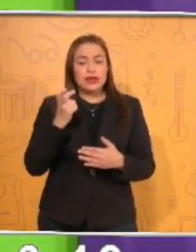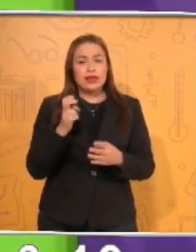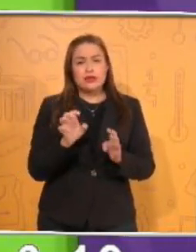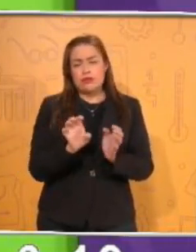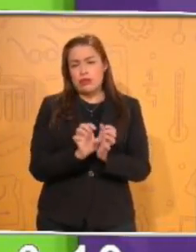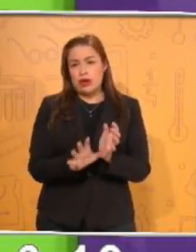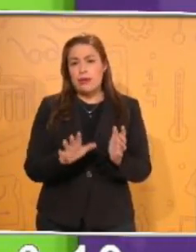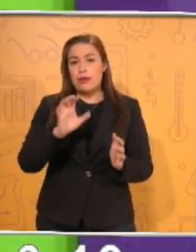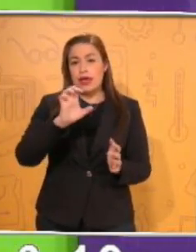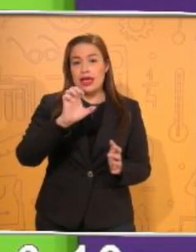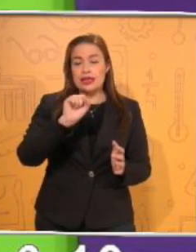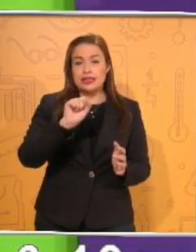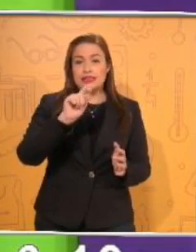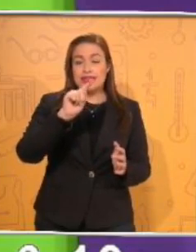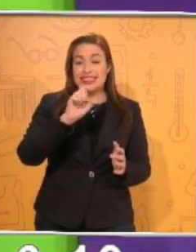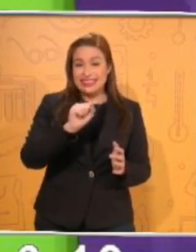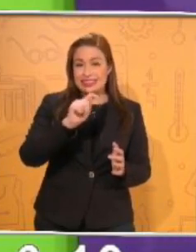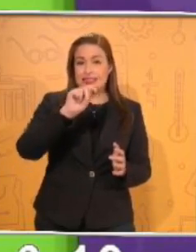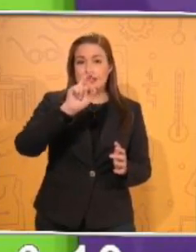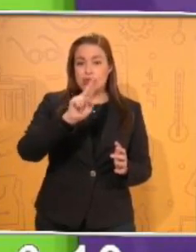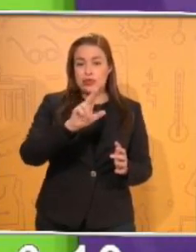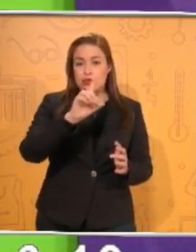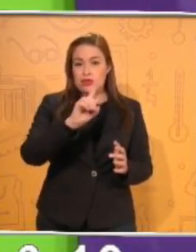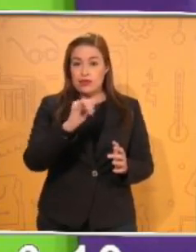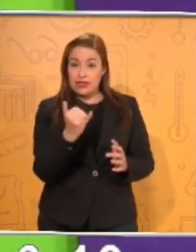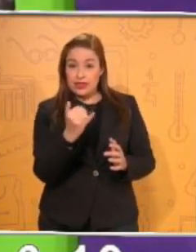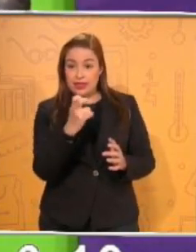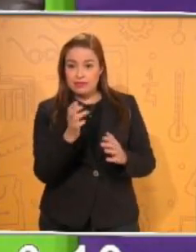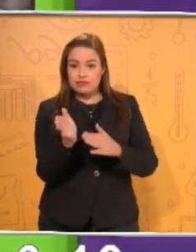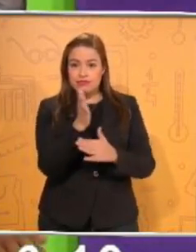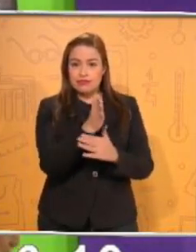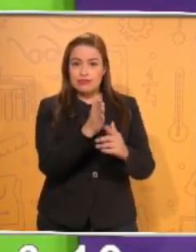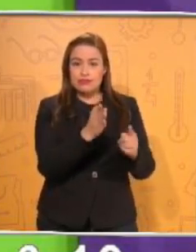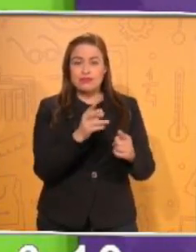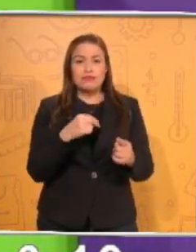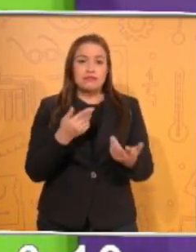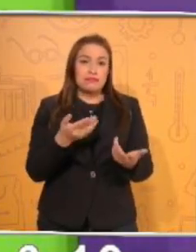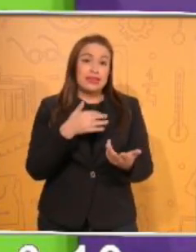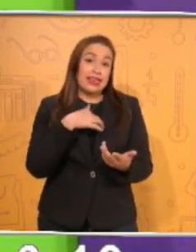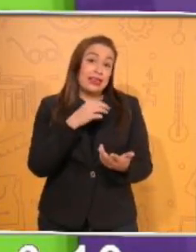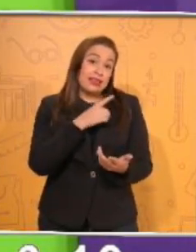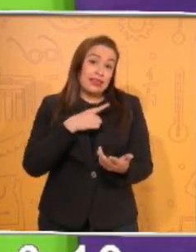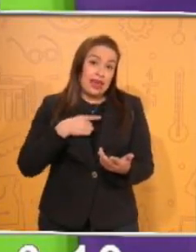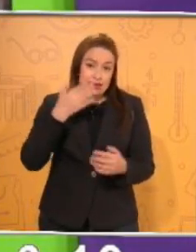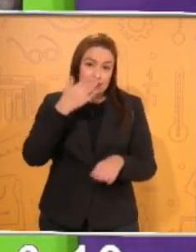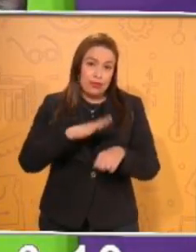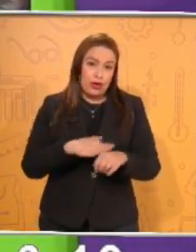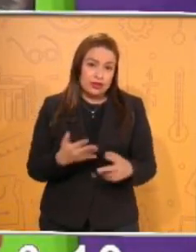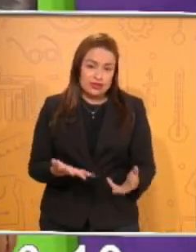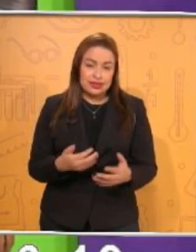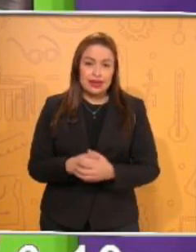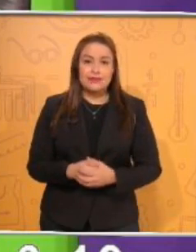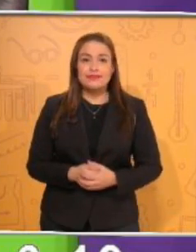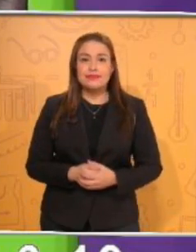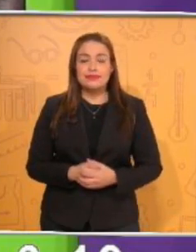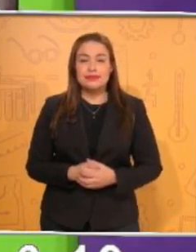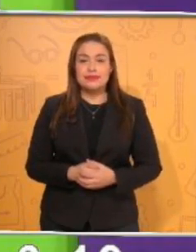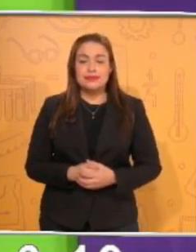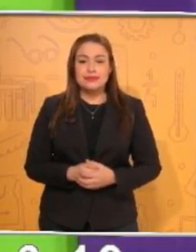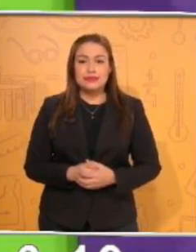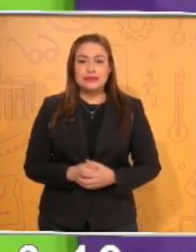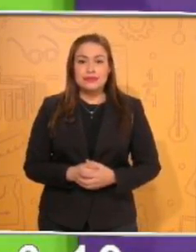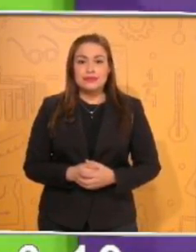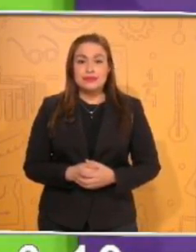and memorize them. M is, what is that? I am a doctor in this moment,